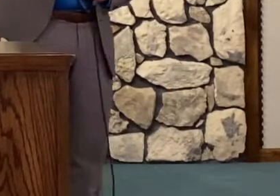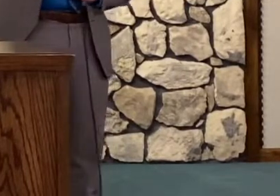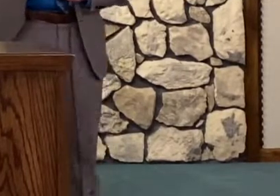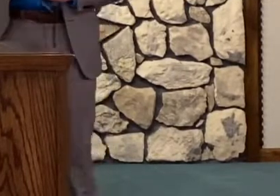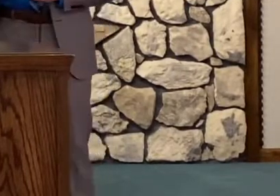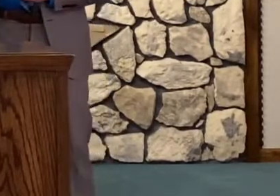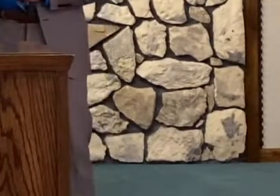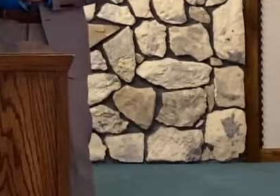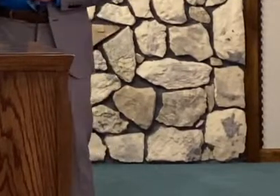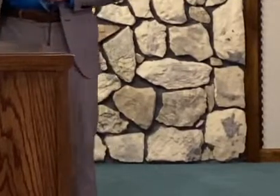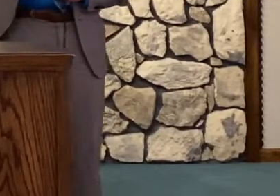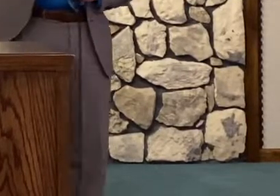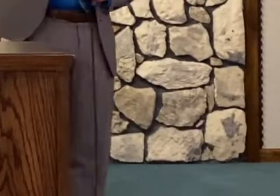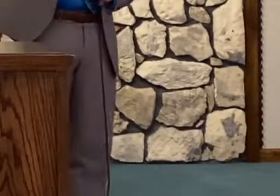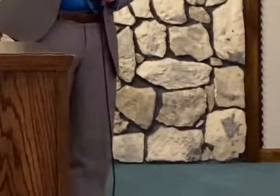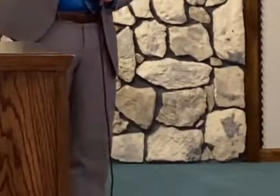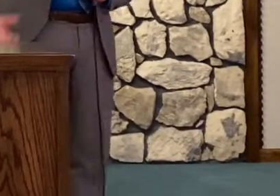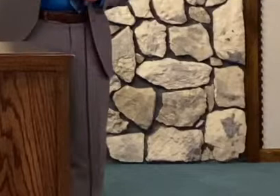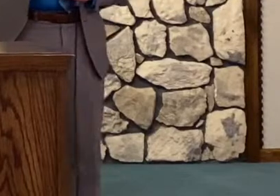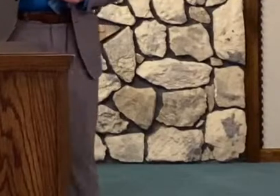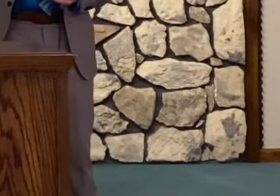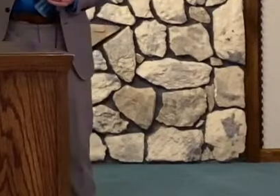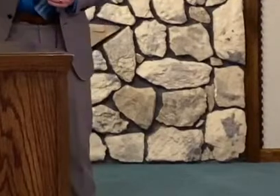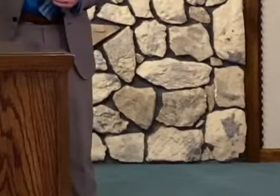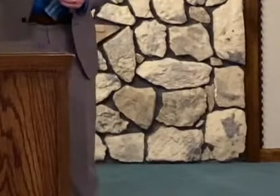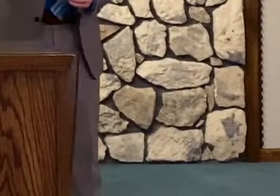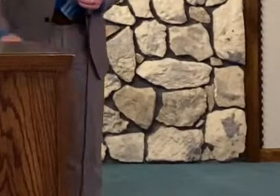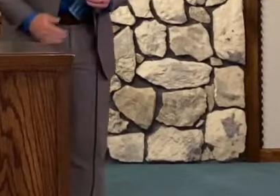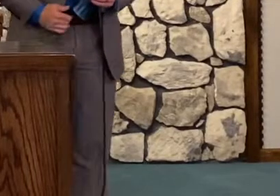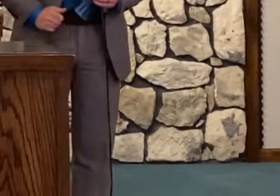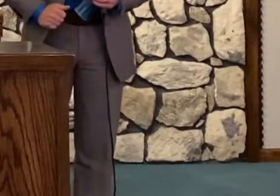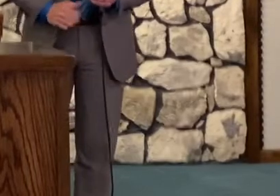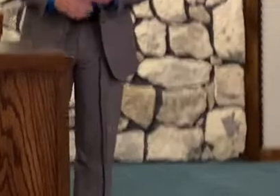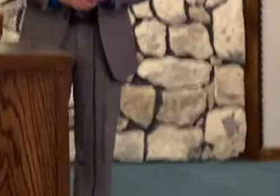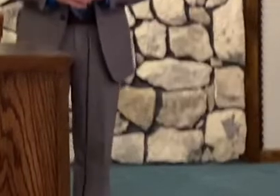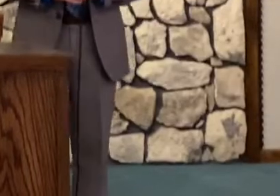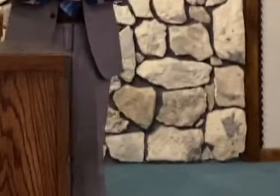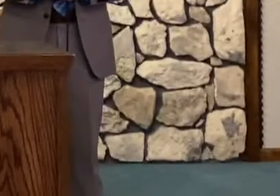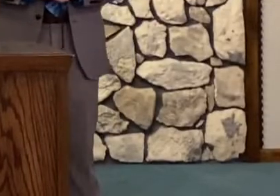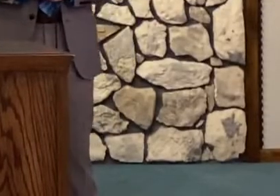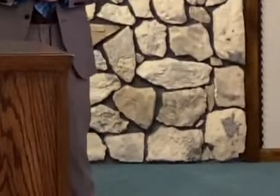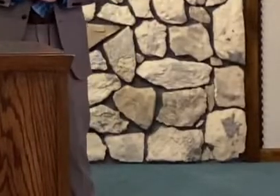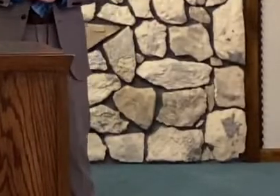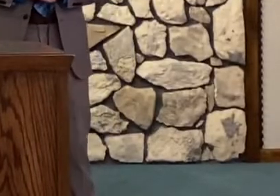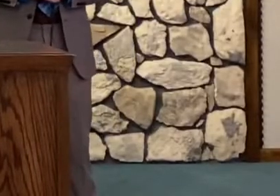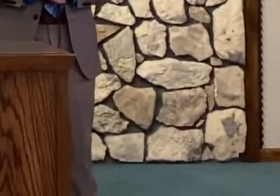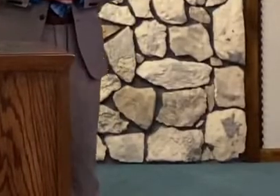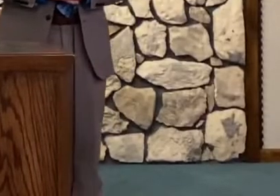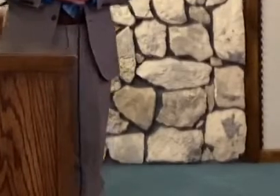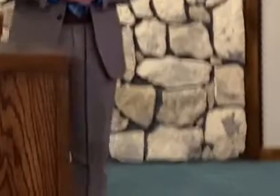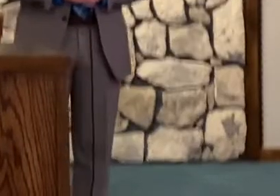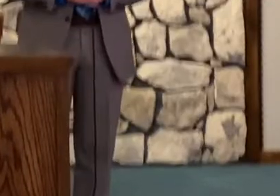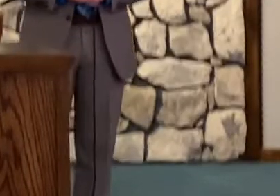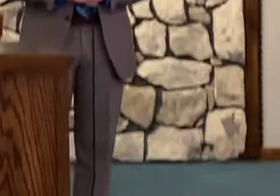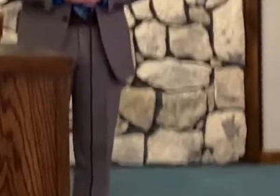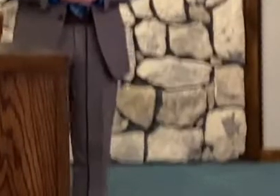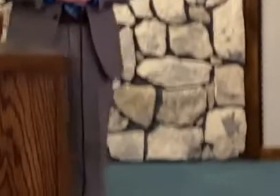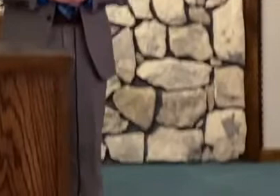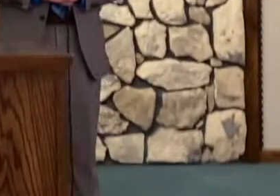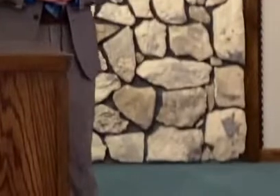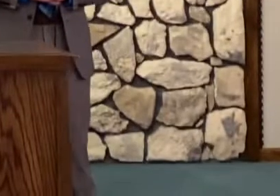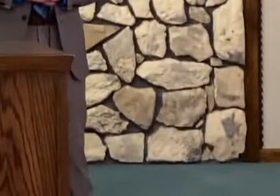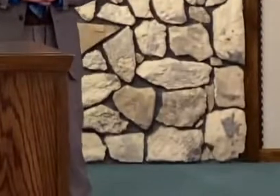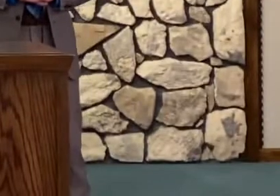a dining room table, and the Holy Ghost would fill and flood the room, and they received